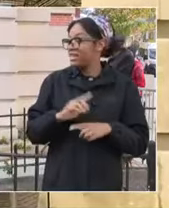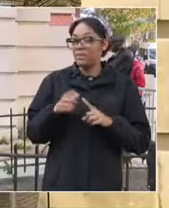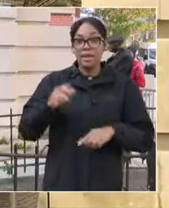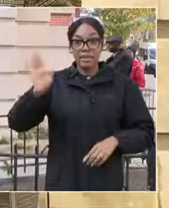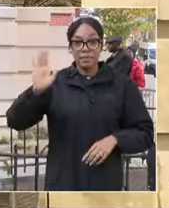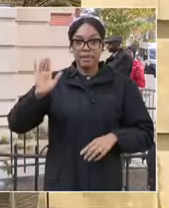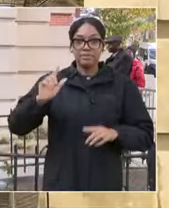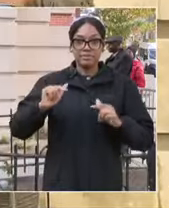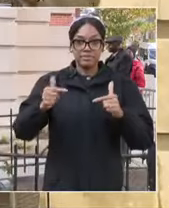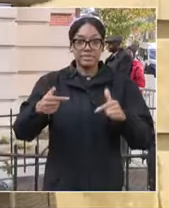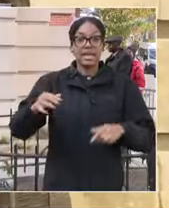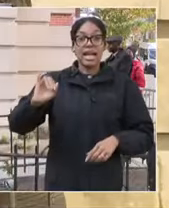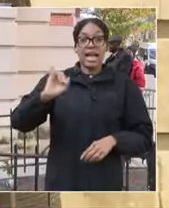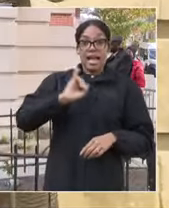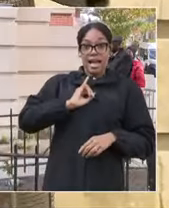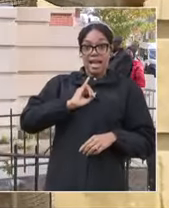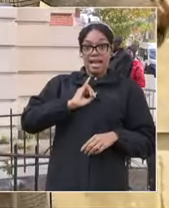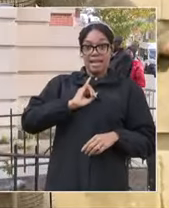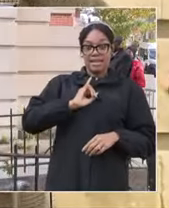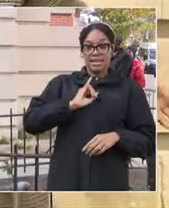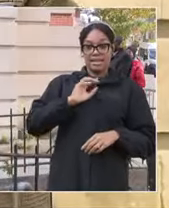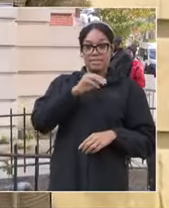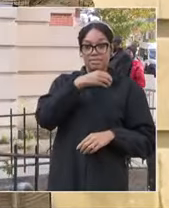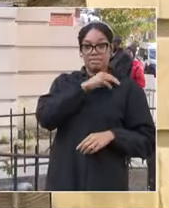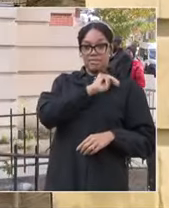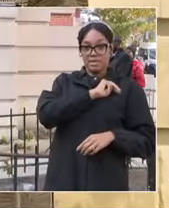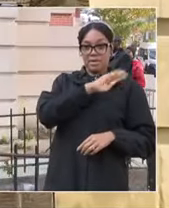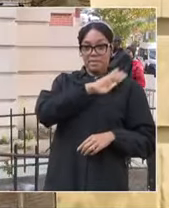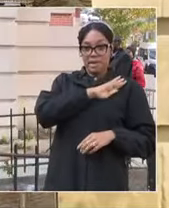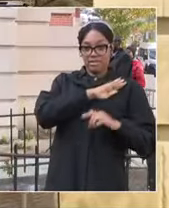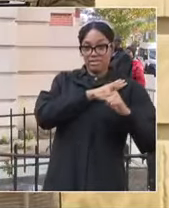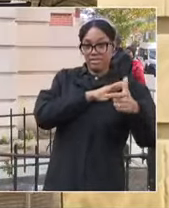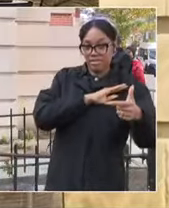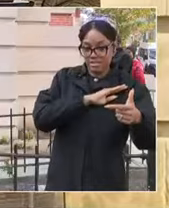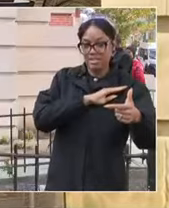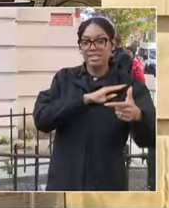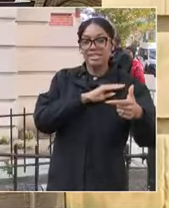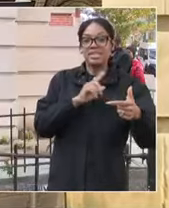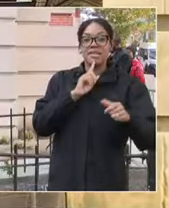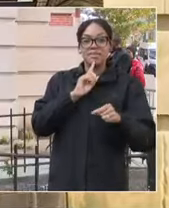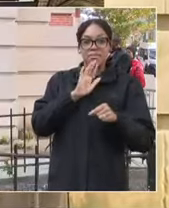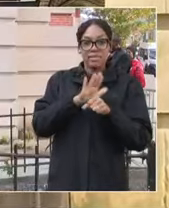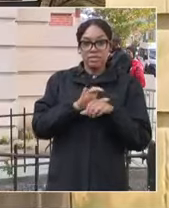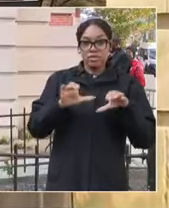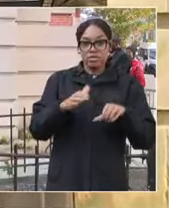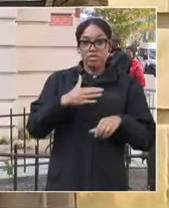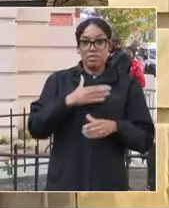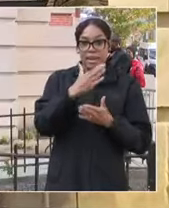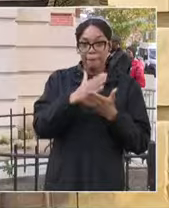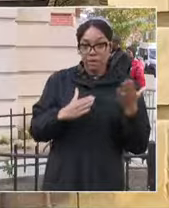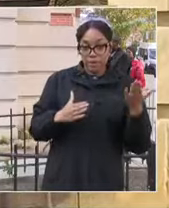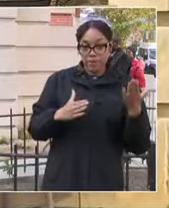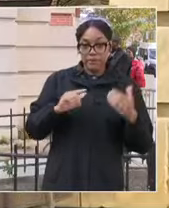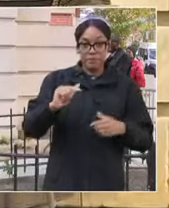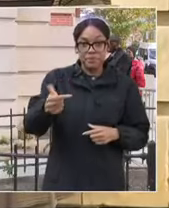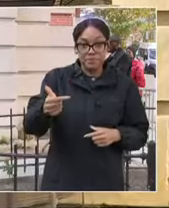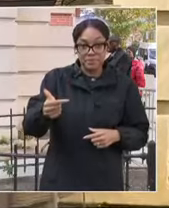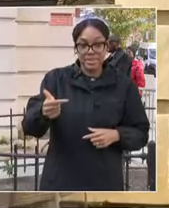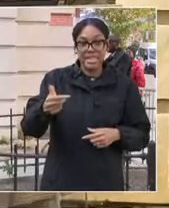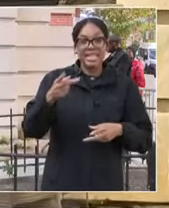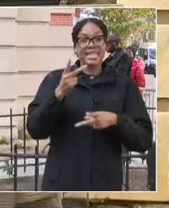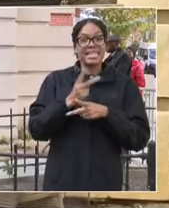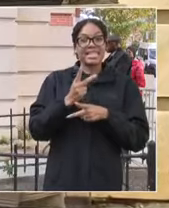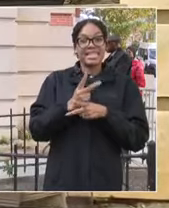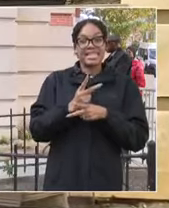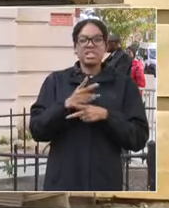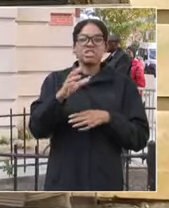say your own name. I, Muriel Bowser, pledge to do my part, keep residents safe during